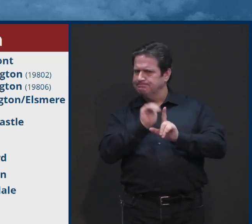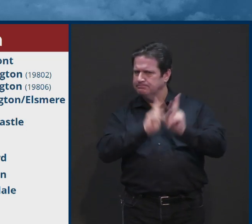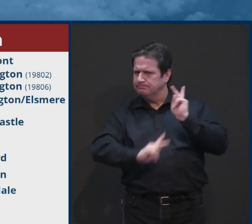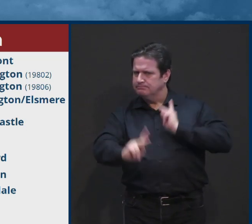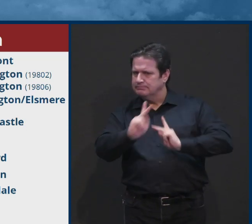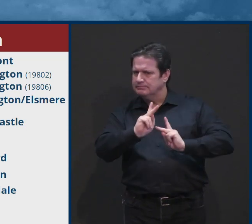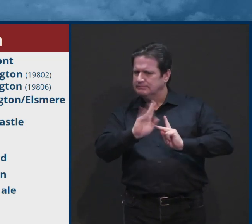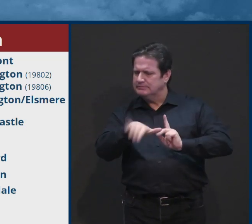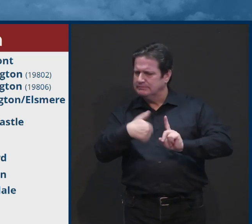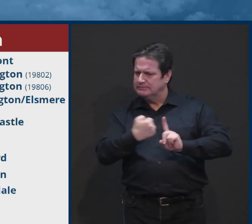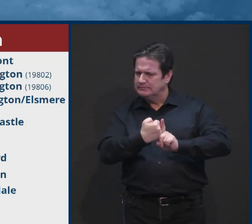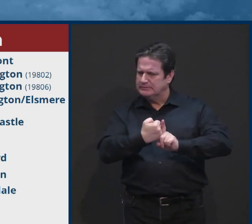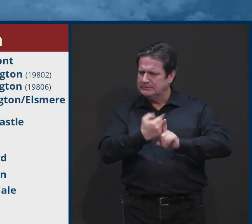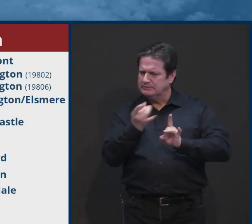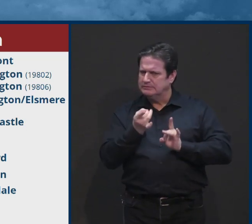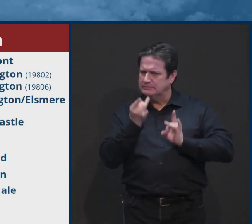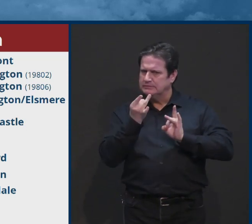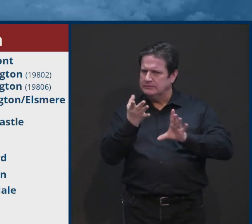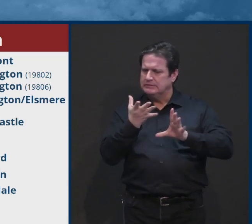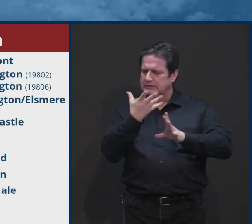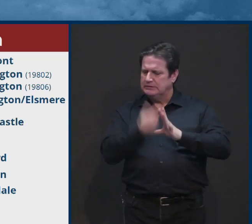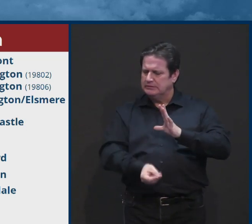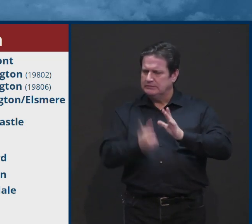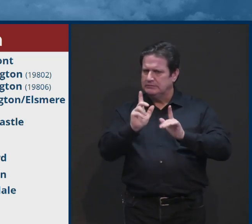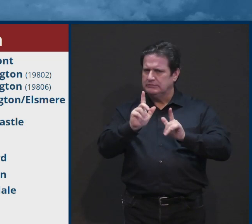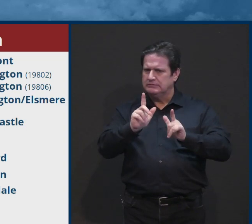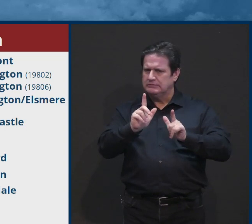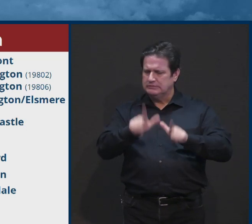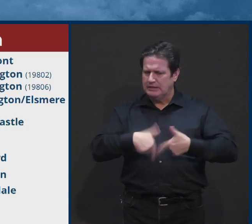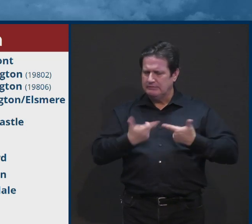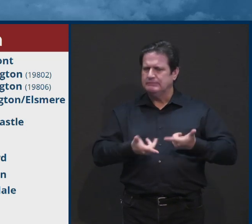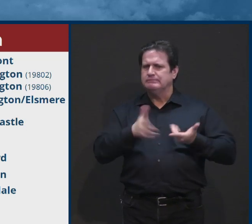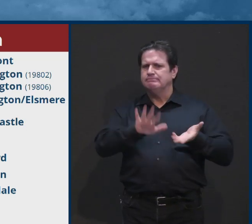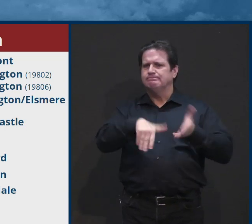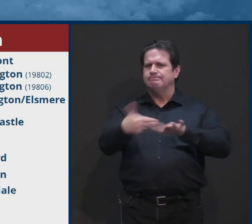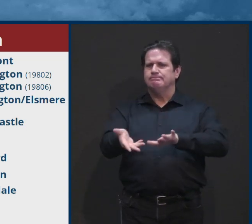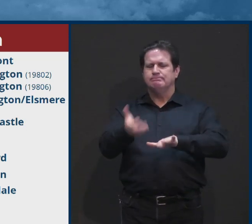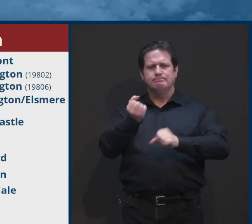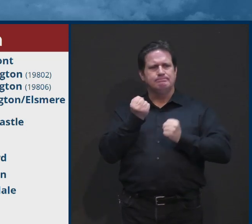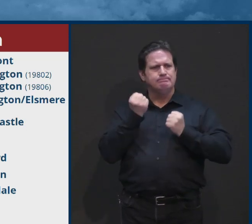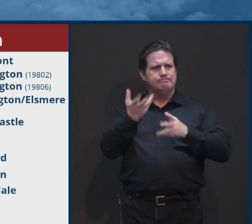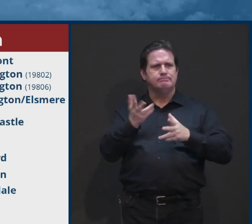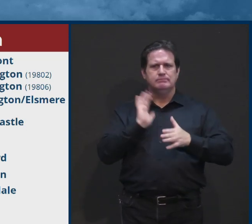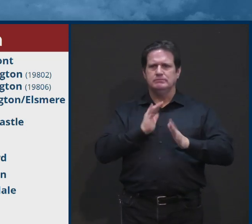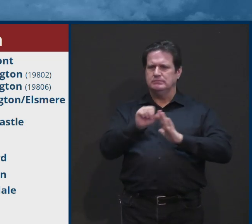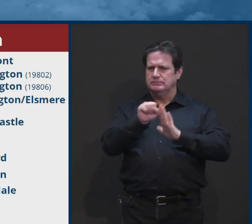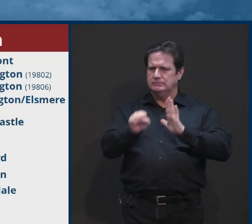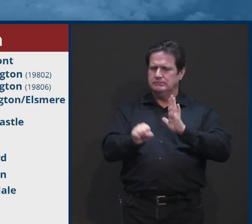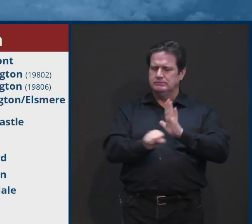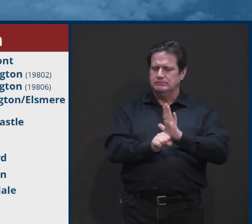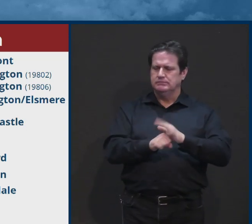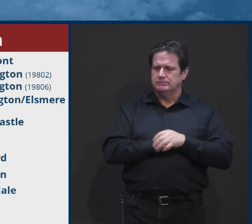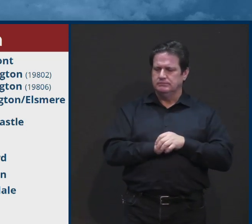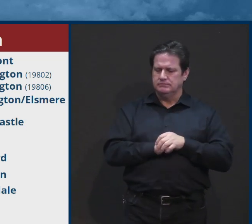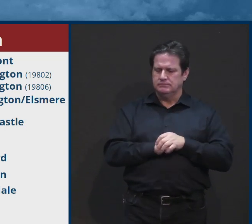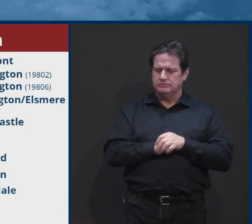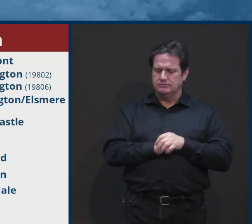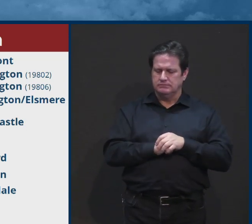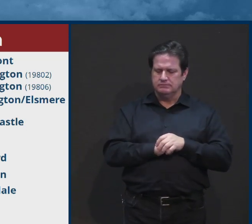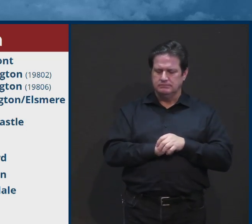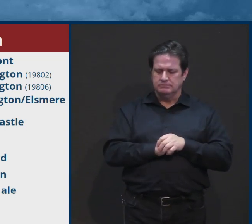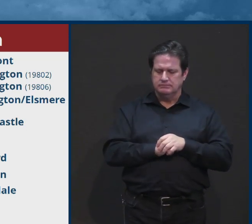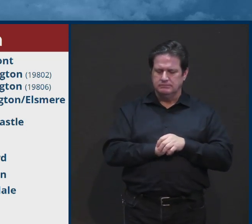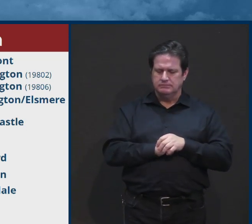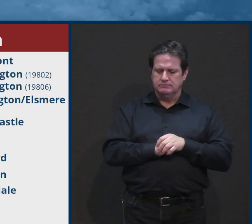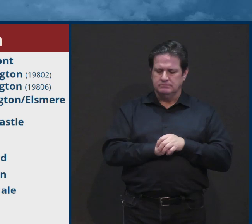this is tragic in the loss of lives of so many in our state.